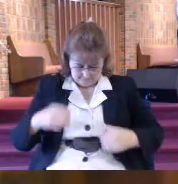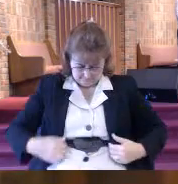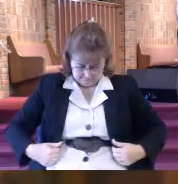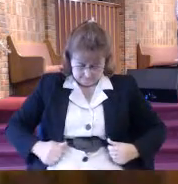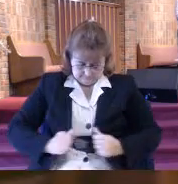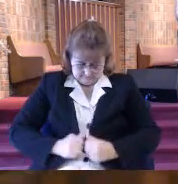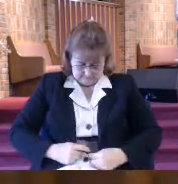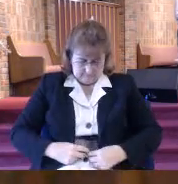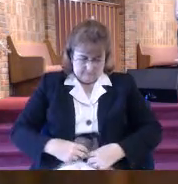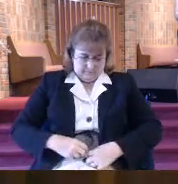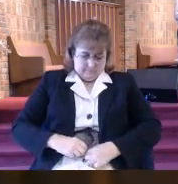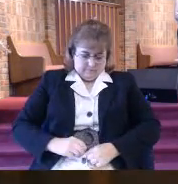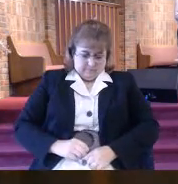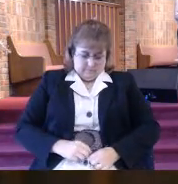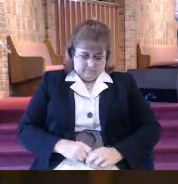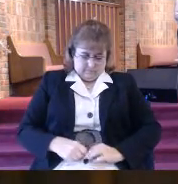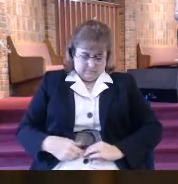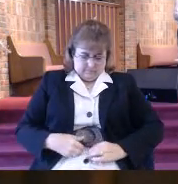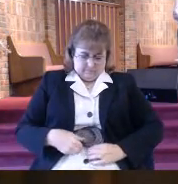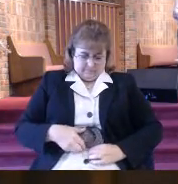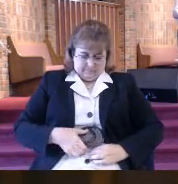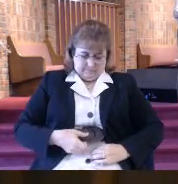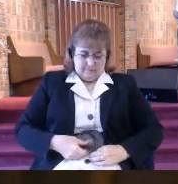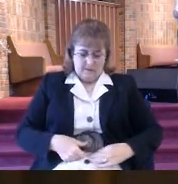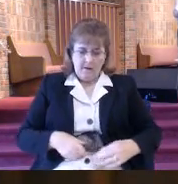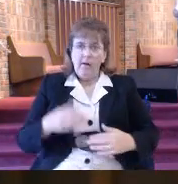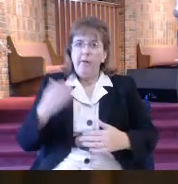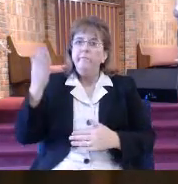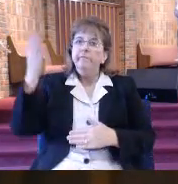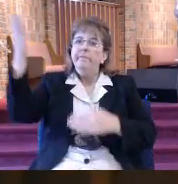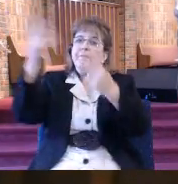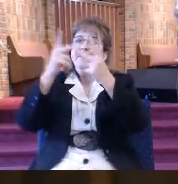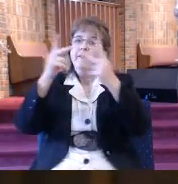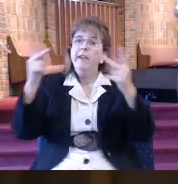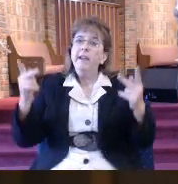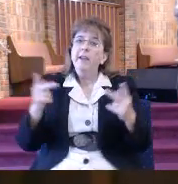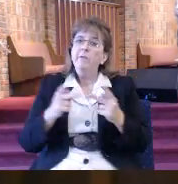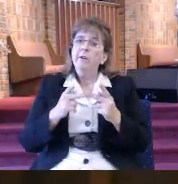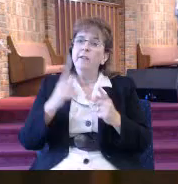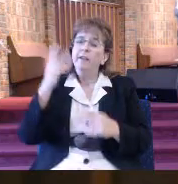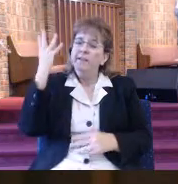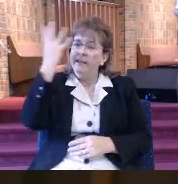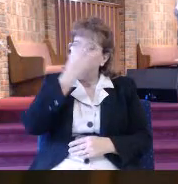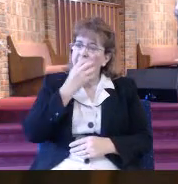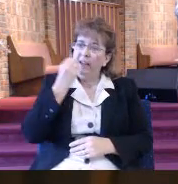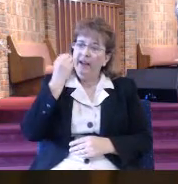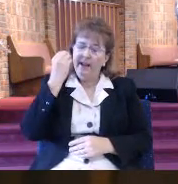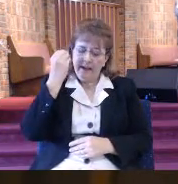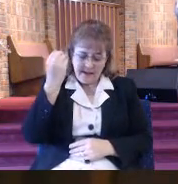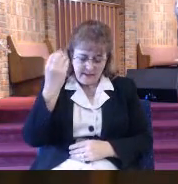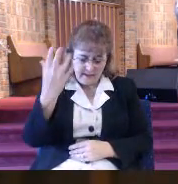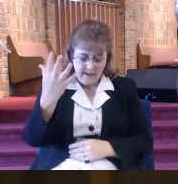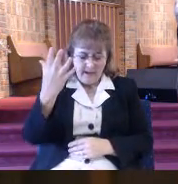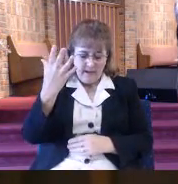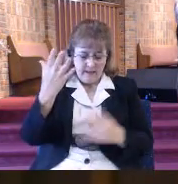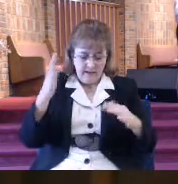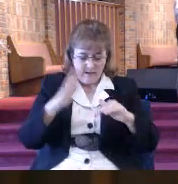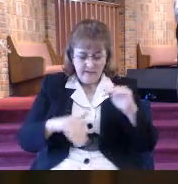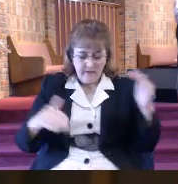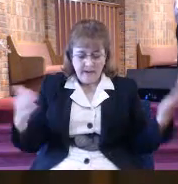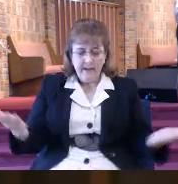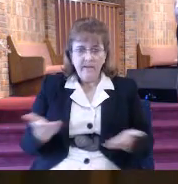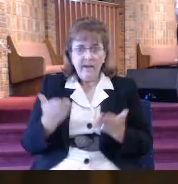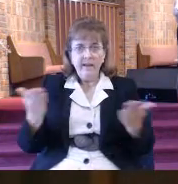602, sing the first and third verse. There's a land that is fairer than day, and